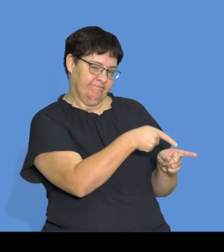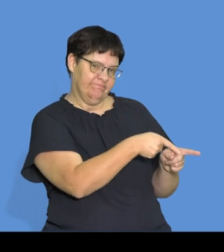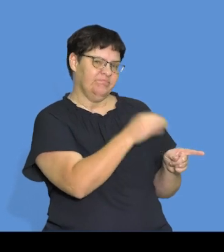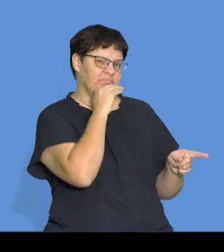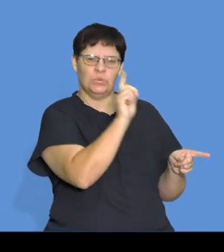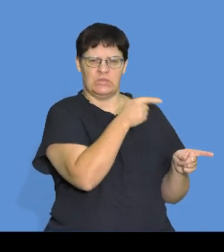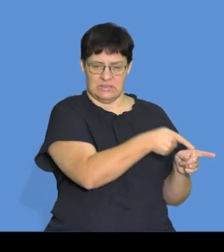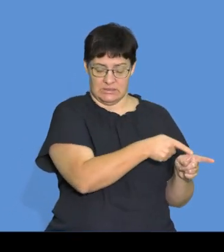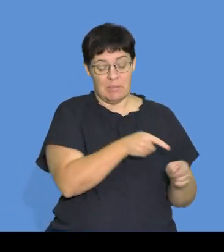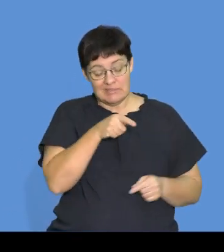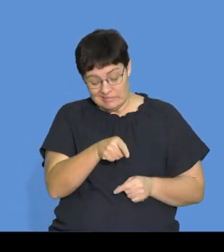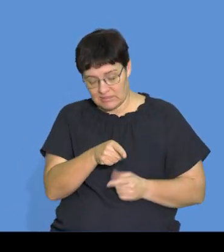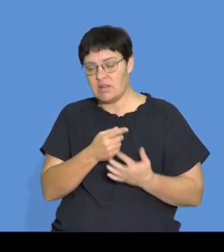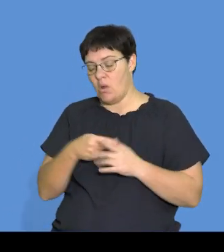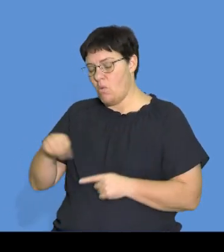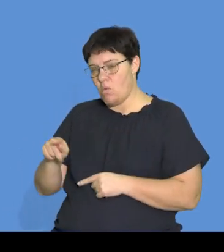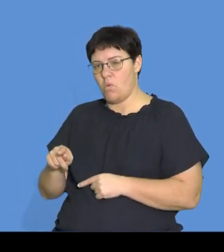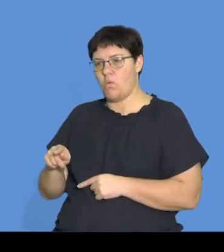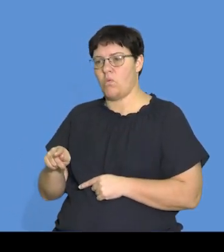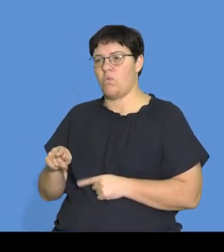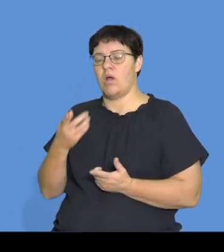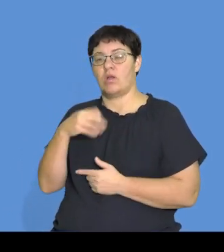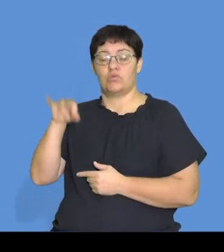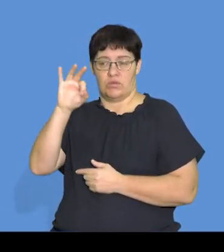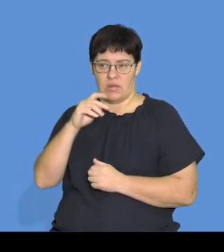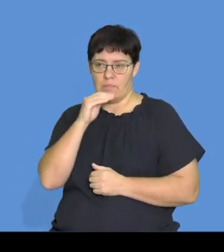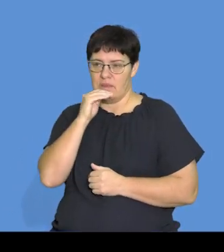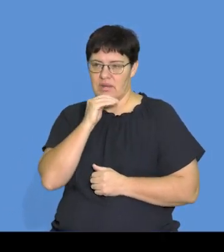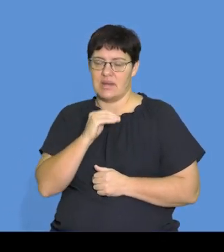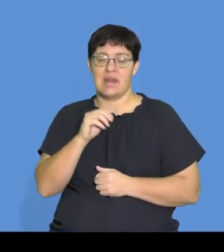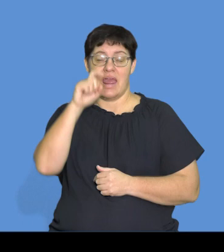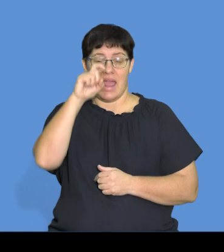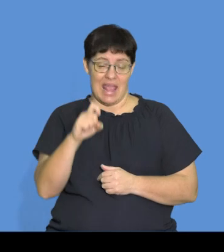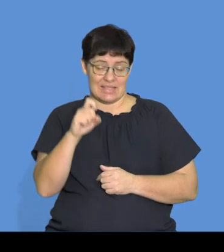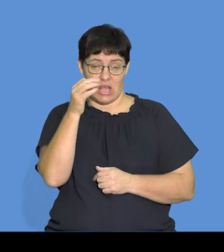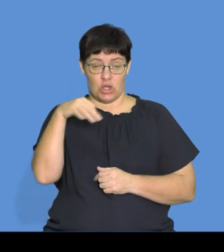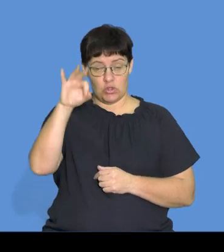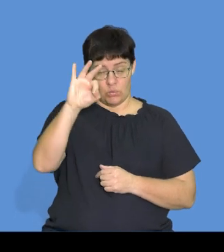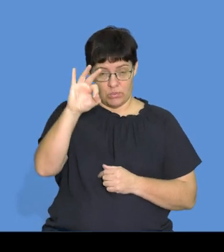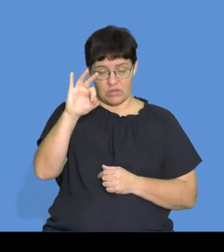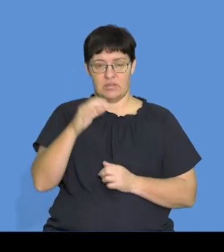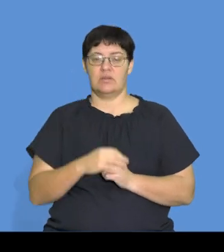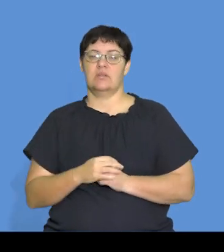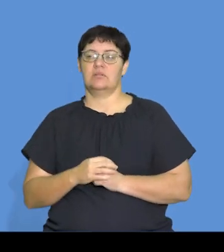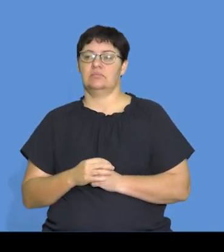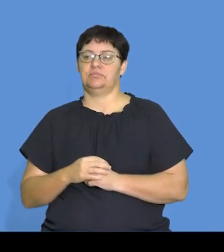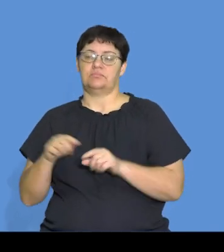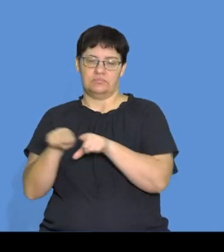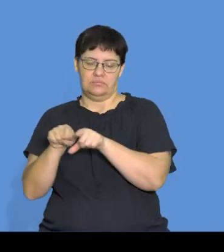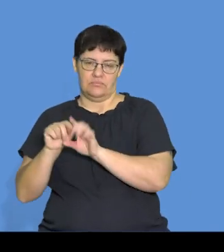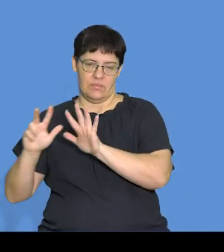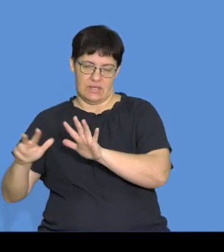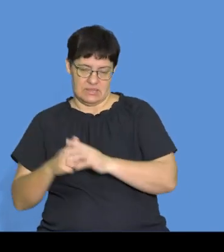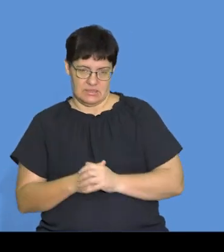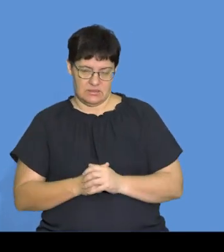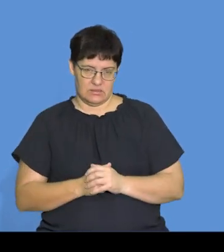linear. We also have a cubic equation which can be x cubed is equals to 8, right?